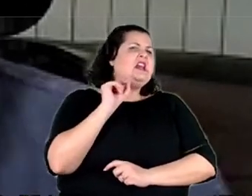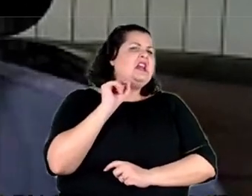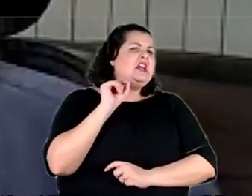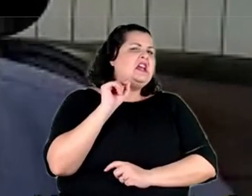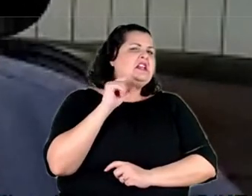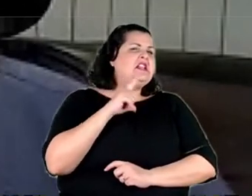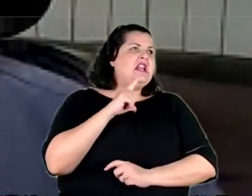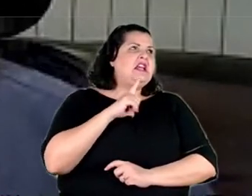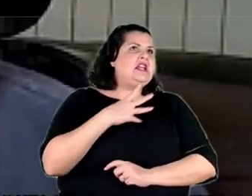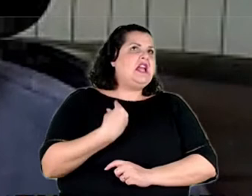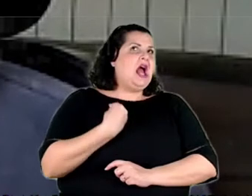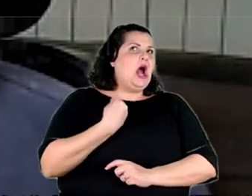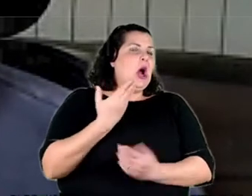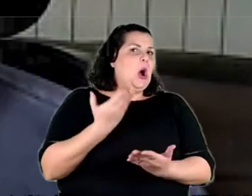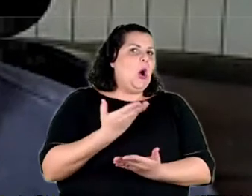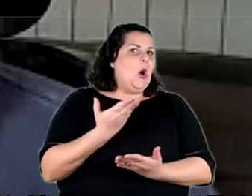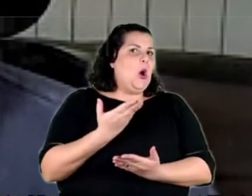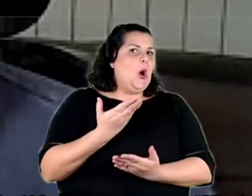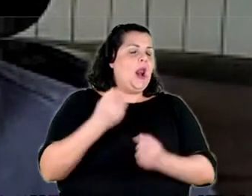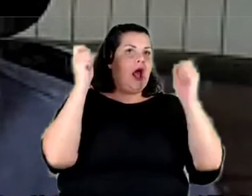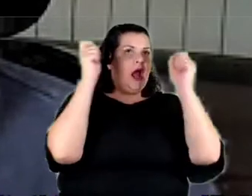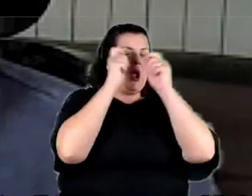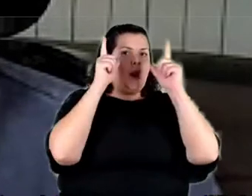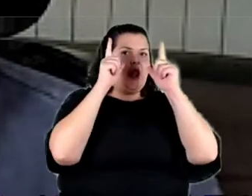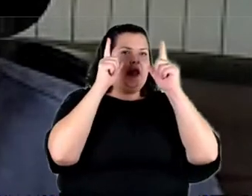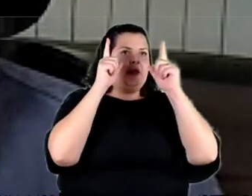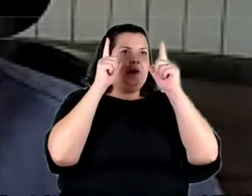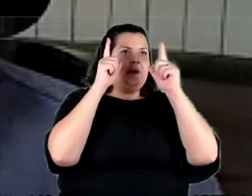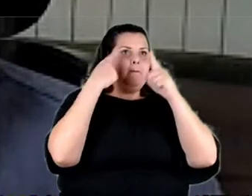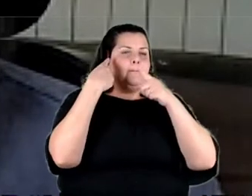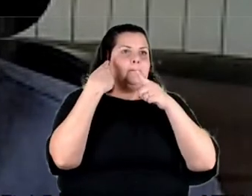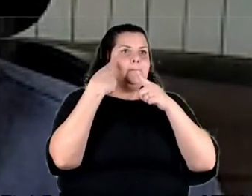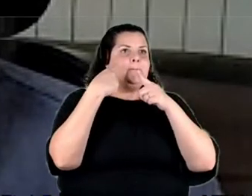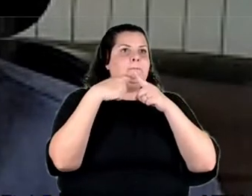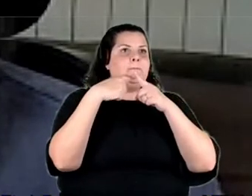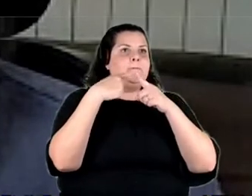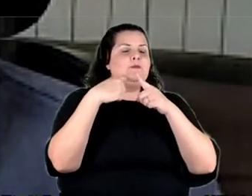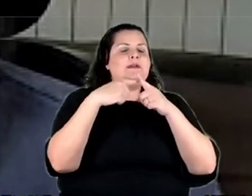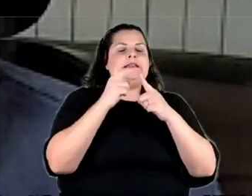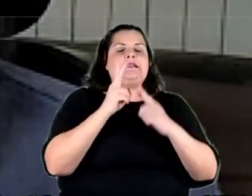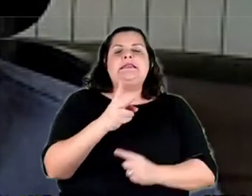this was going on night after night. And one night I